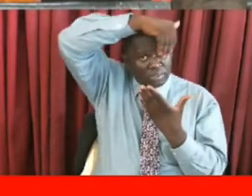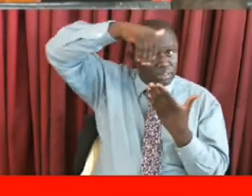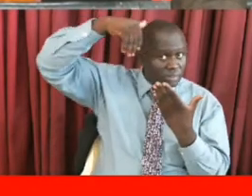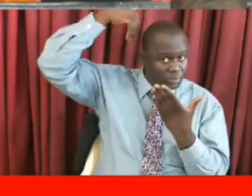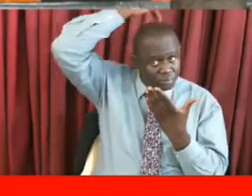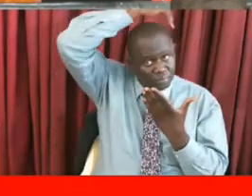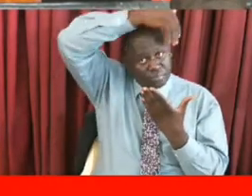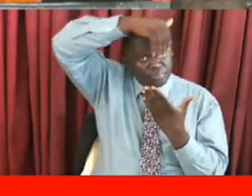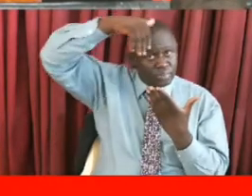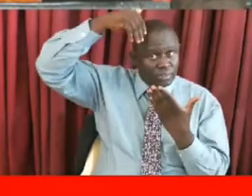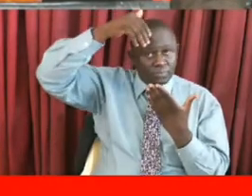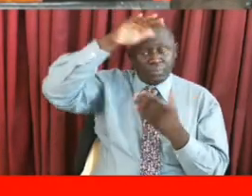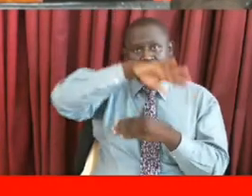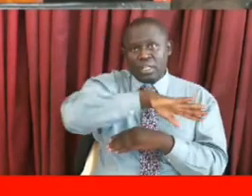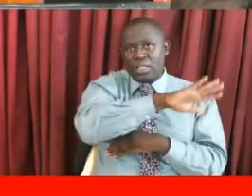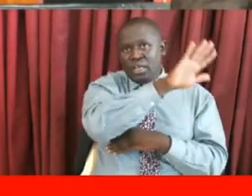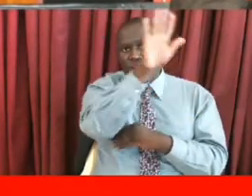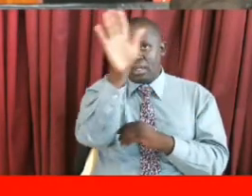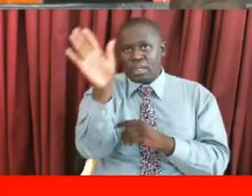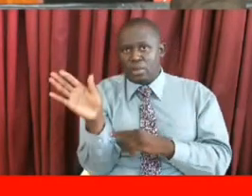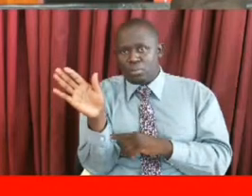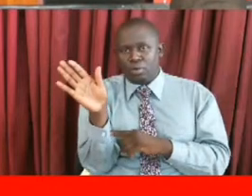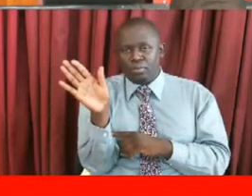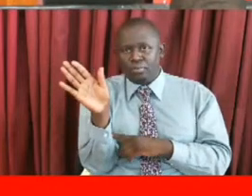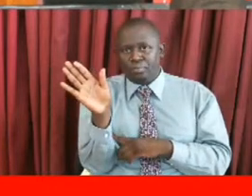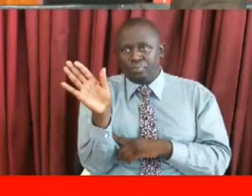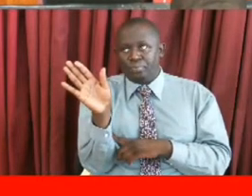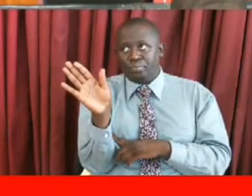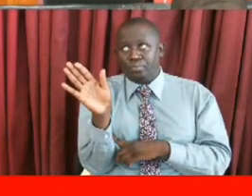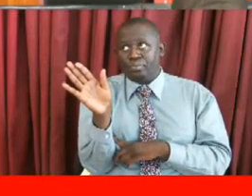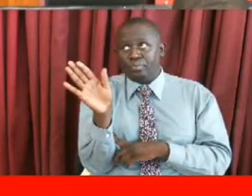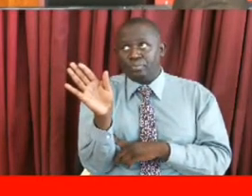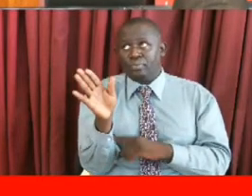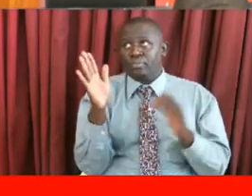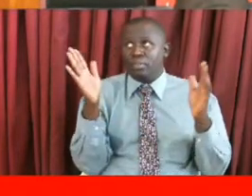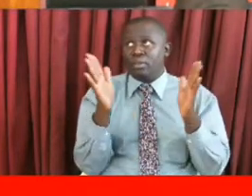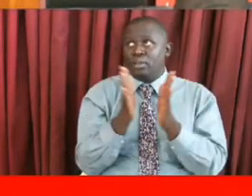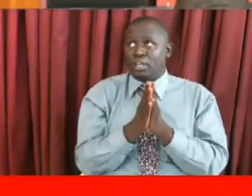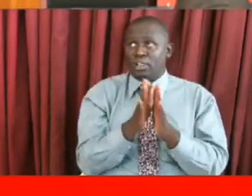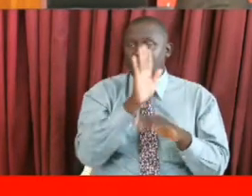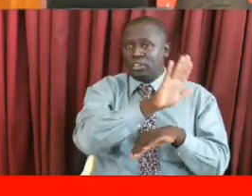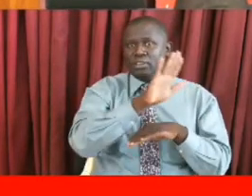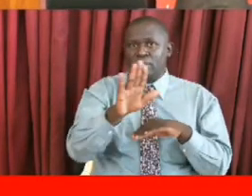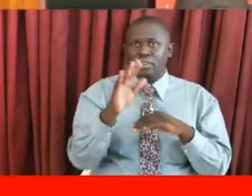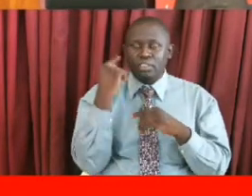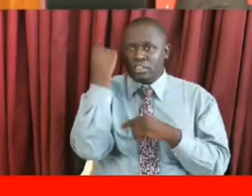head and his face was as it were the Sun and his feet as pillars of